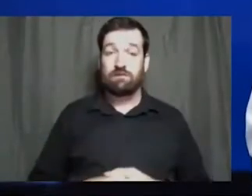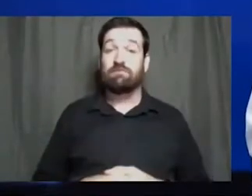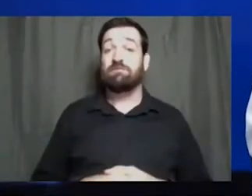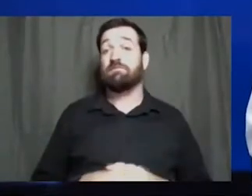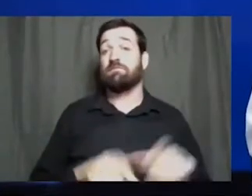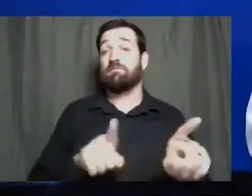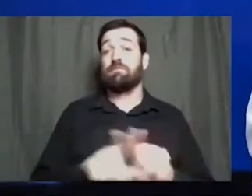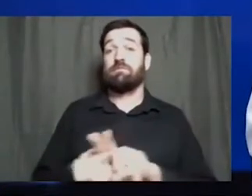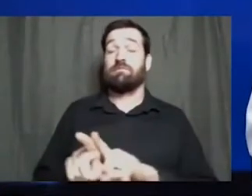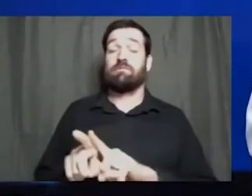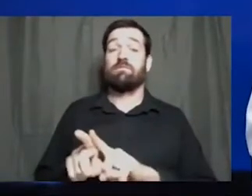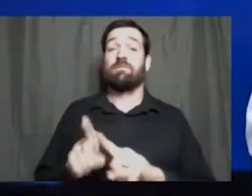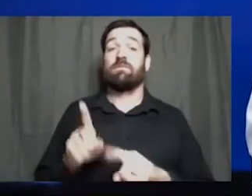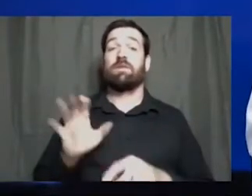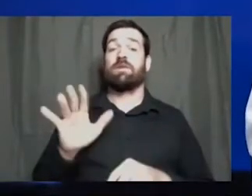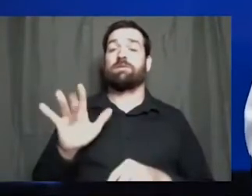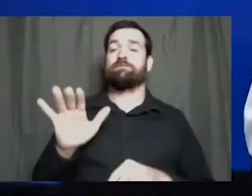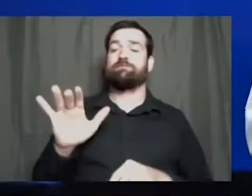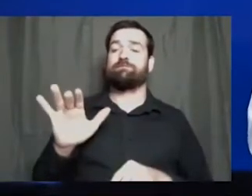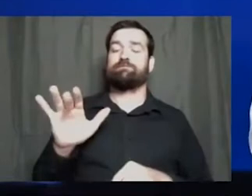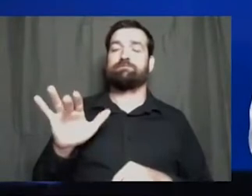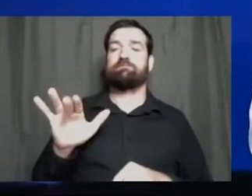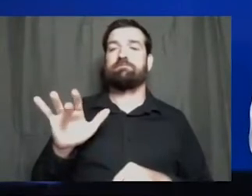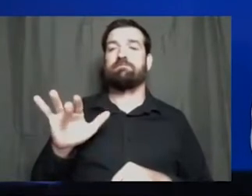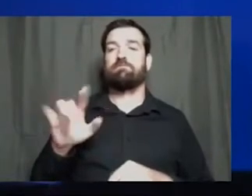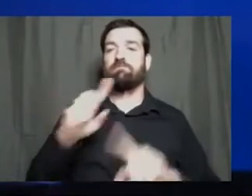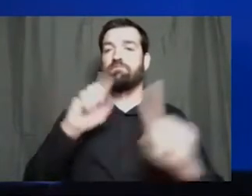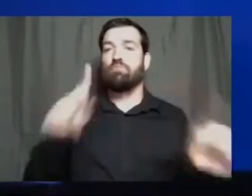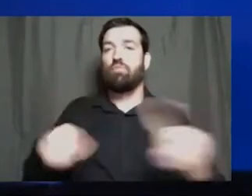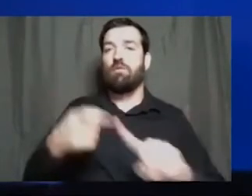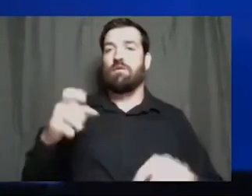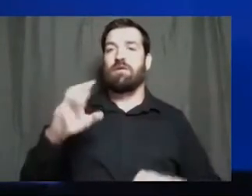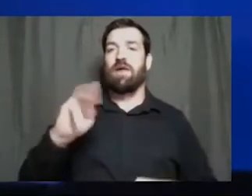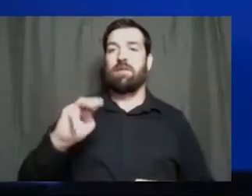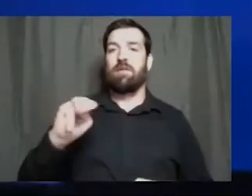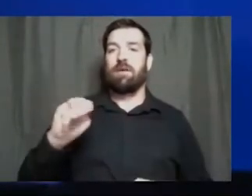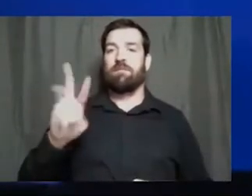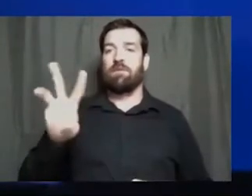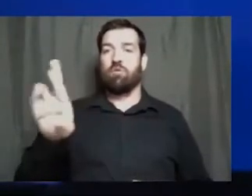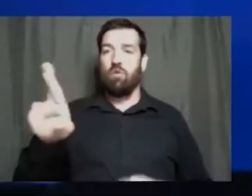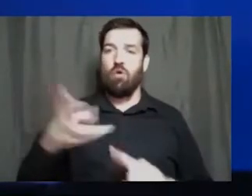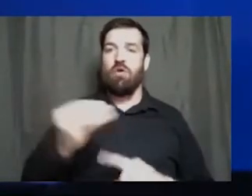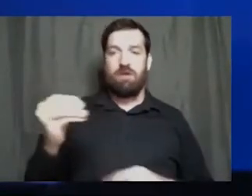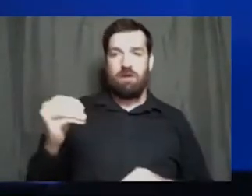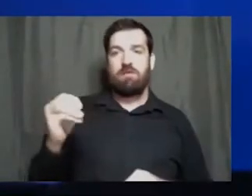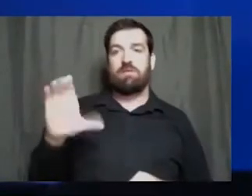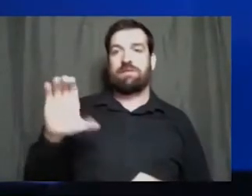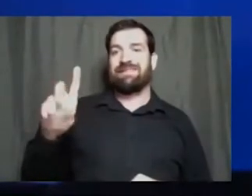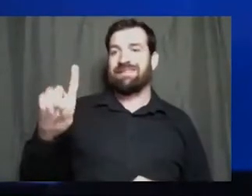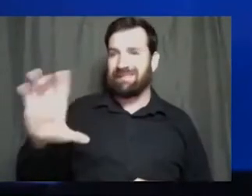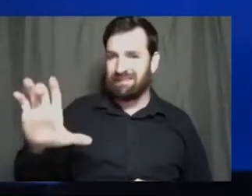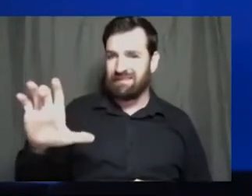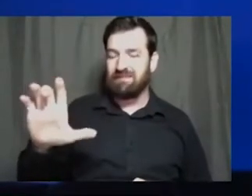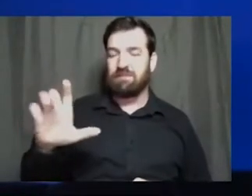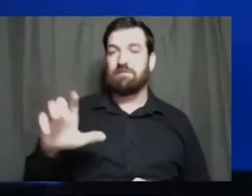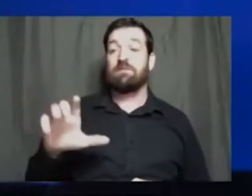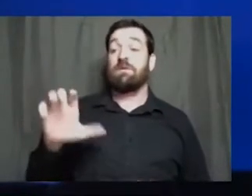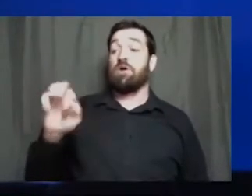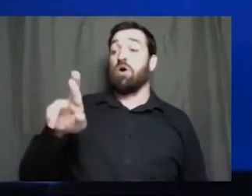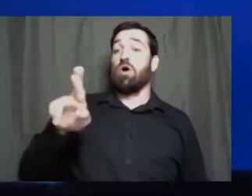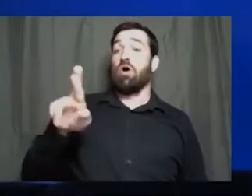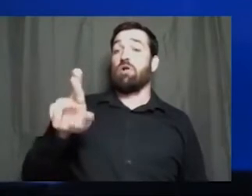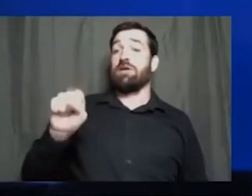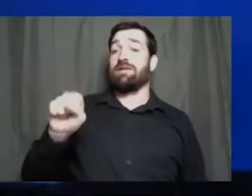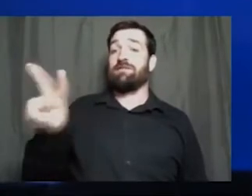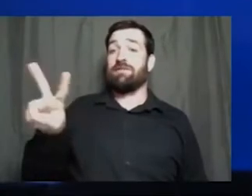report in the MMWR from the CDC looking at the rise in RSV and other respiratory